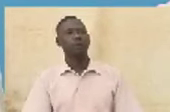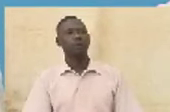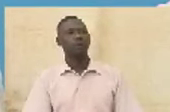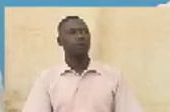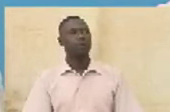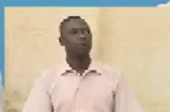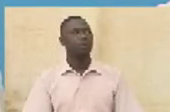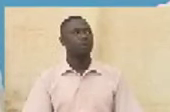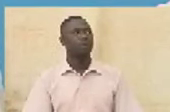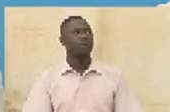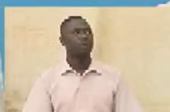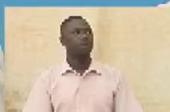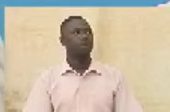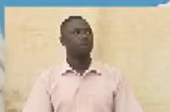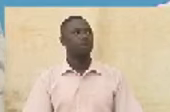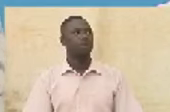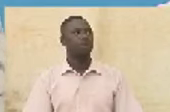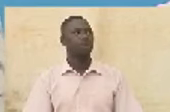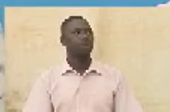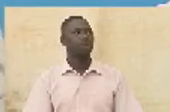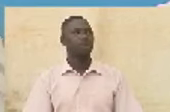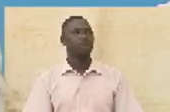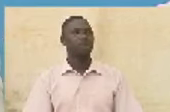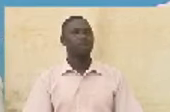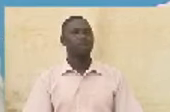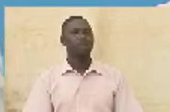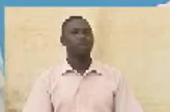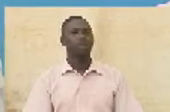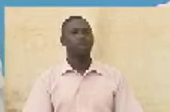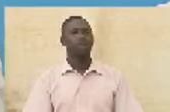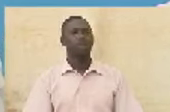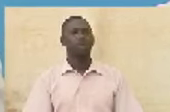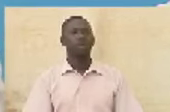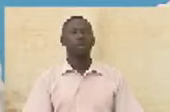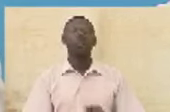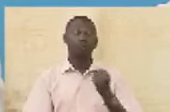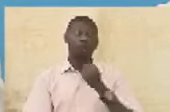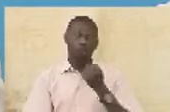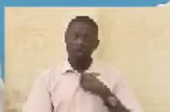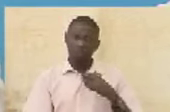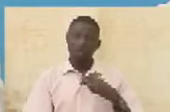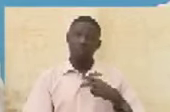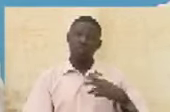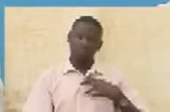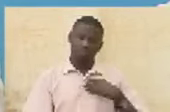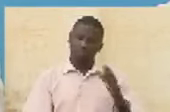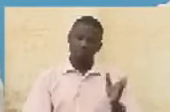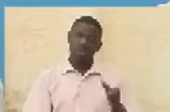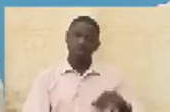pare ye pare nyaadi le ko me le ben sambalay. Because they were ready to take me away.